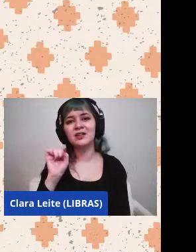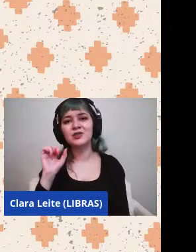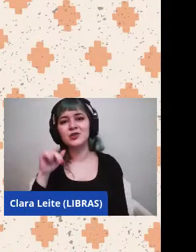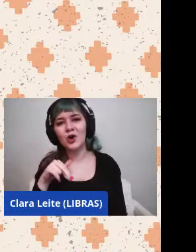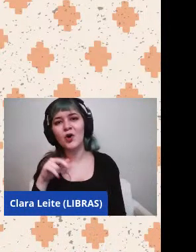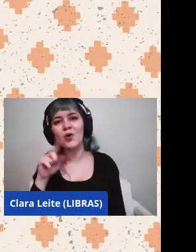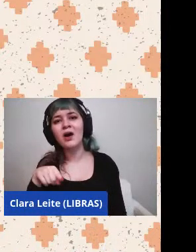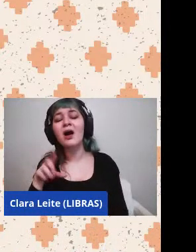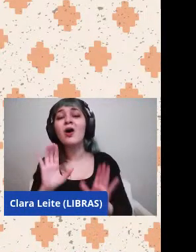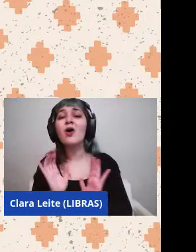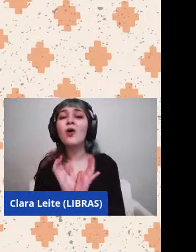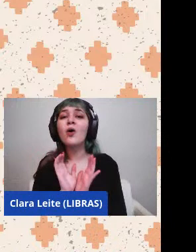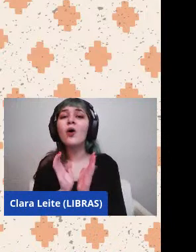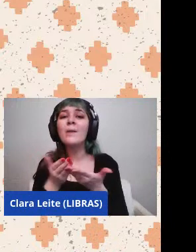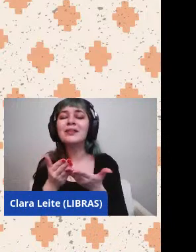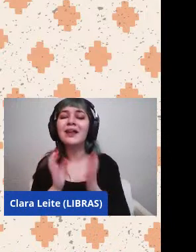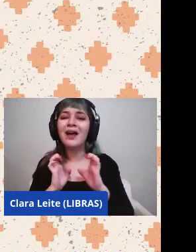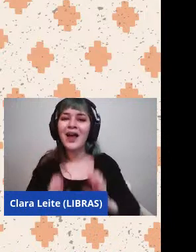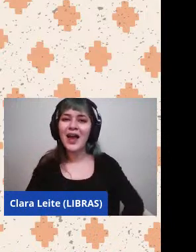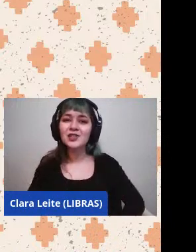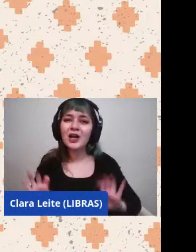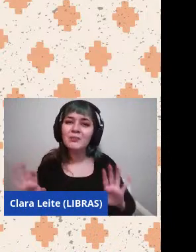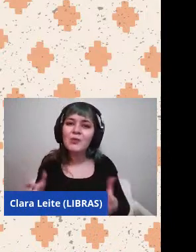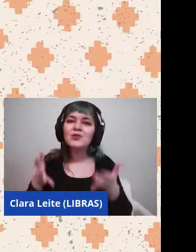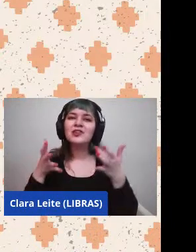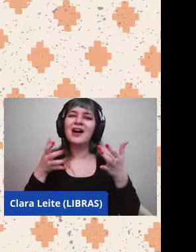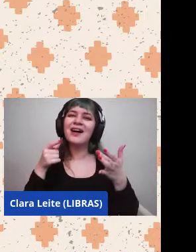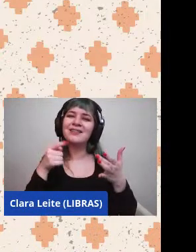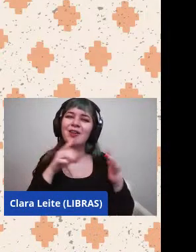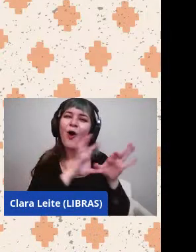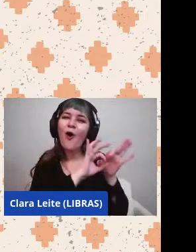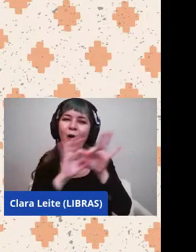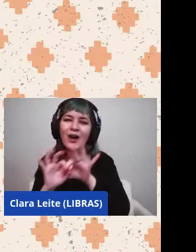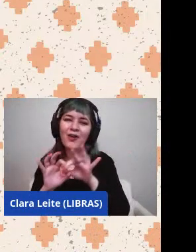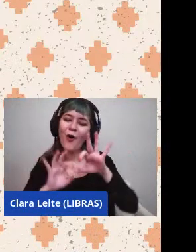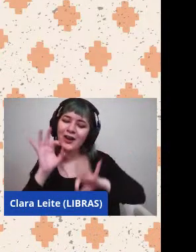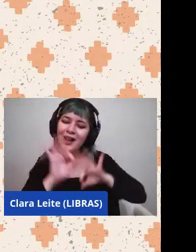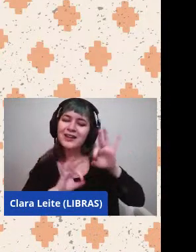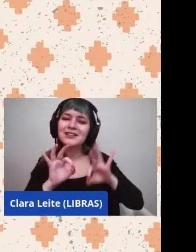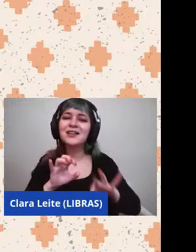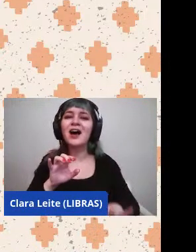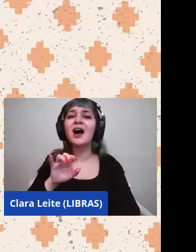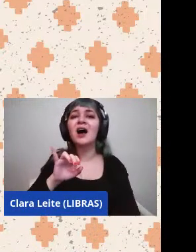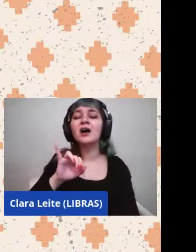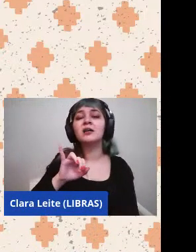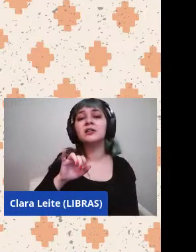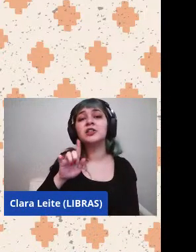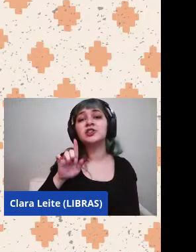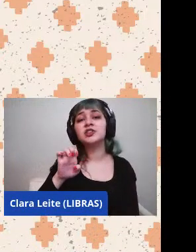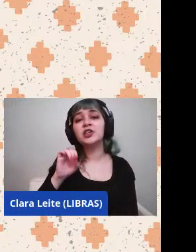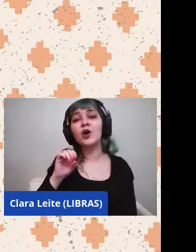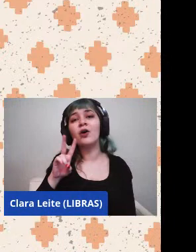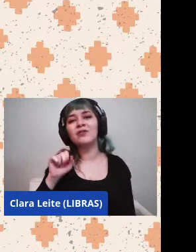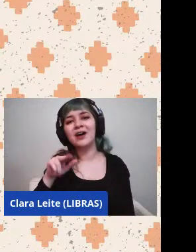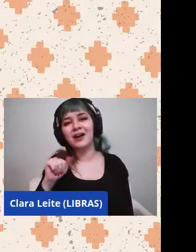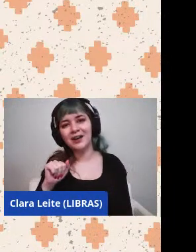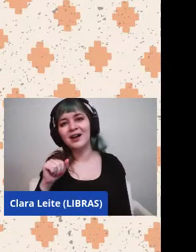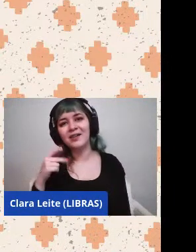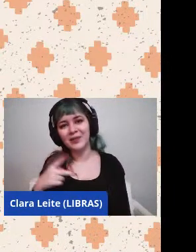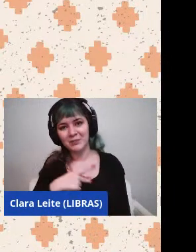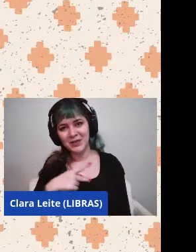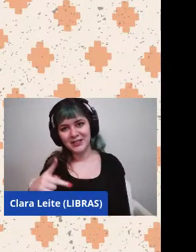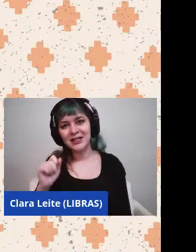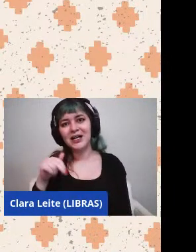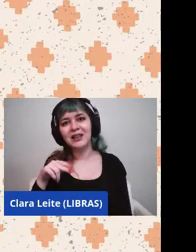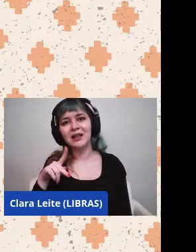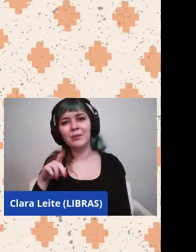Ethics Committee for kind of instigating and putting this together, for Geovana Lunardi and ANPEd President, who I know